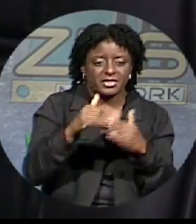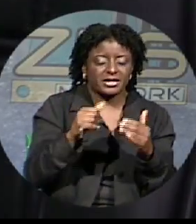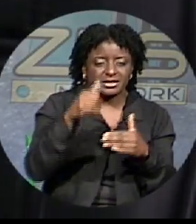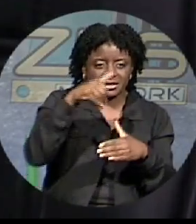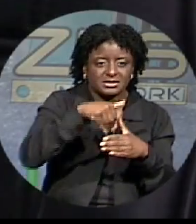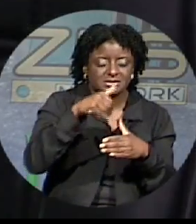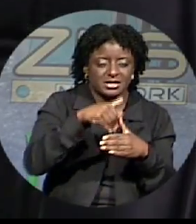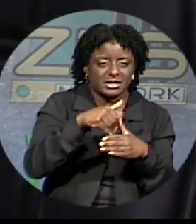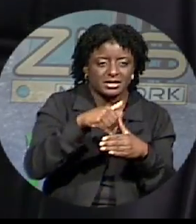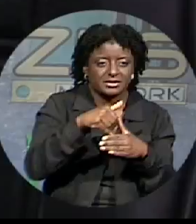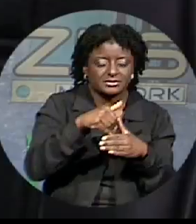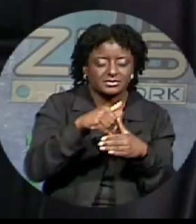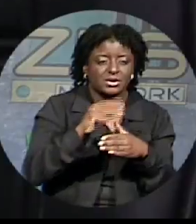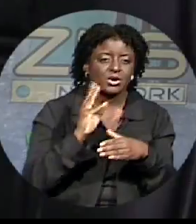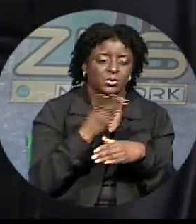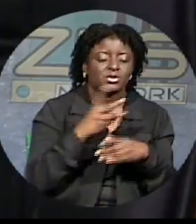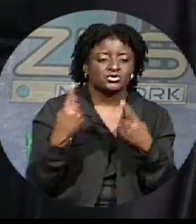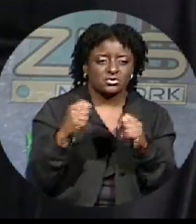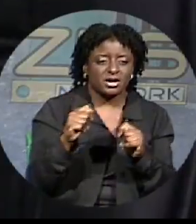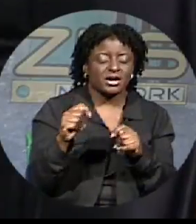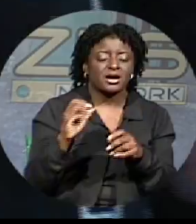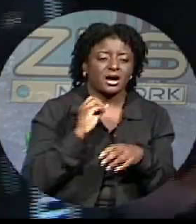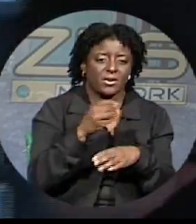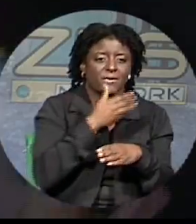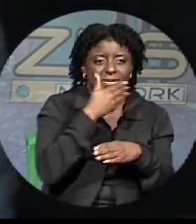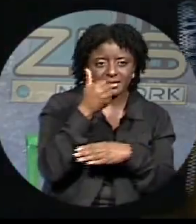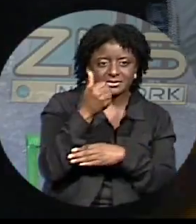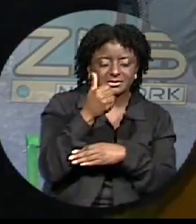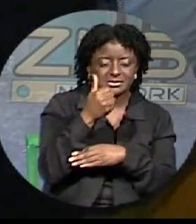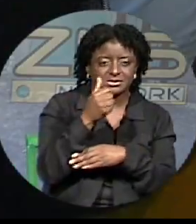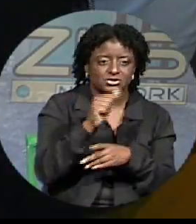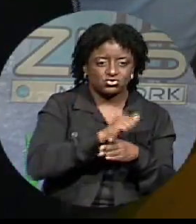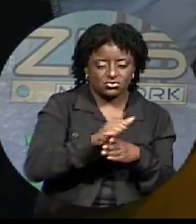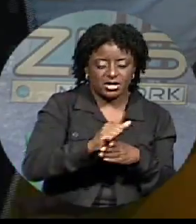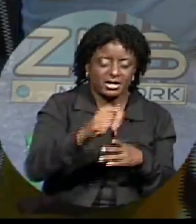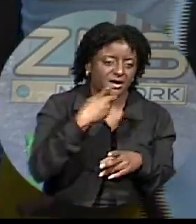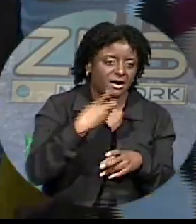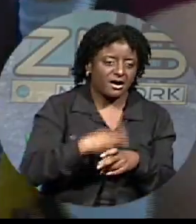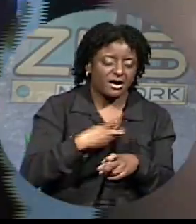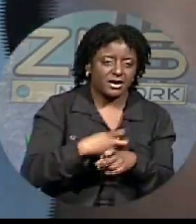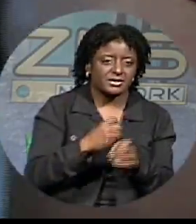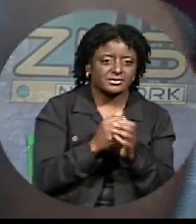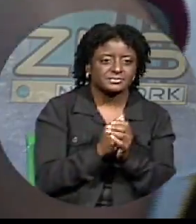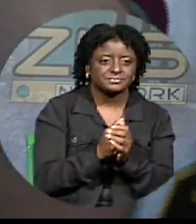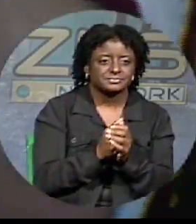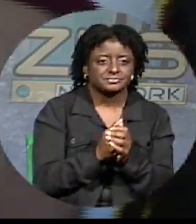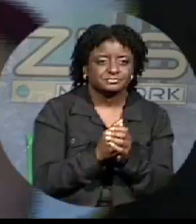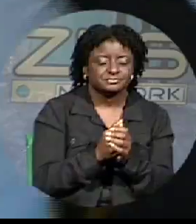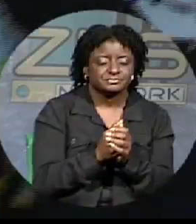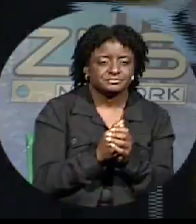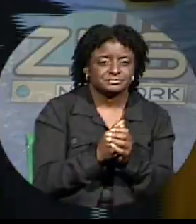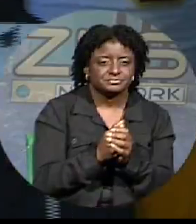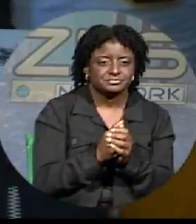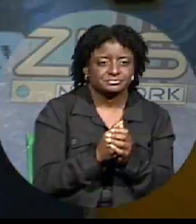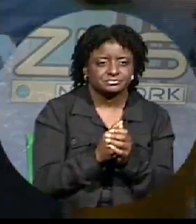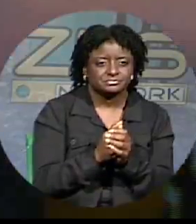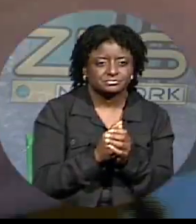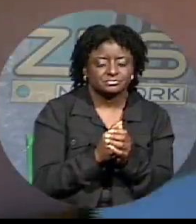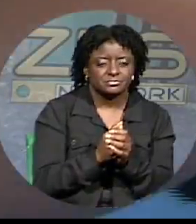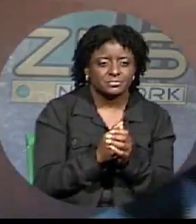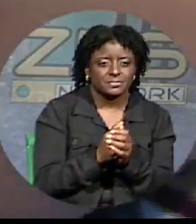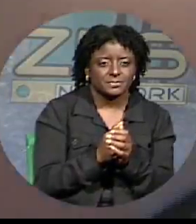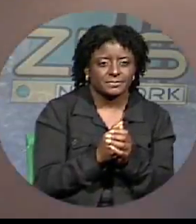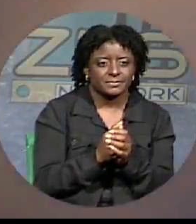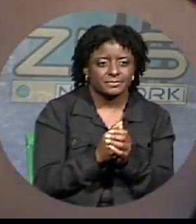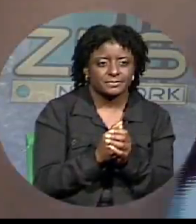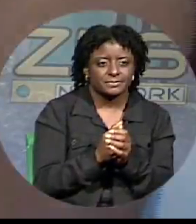could. We conditioned and trained very hard. Wide receiver Titus Davis credited the amazing offensive line for their work in